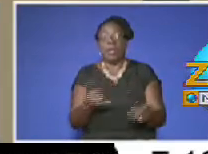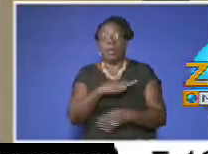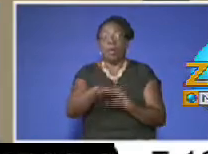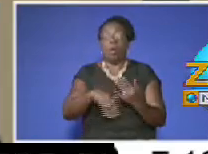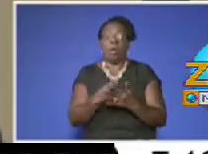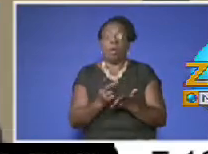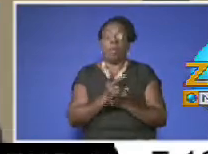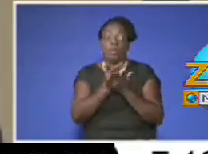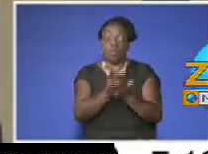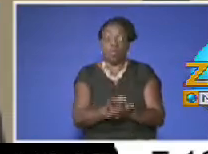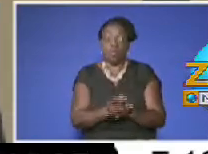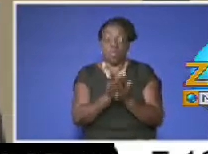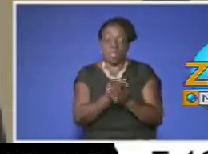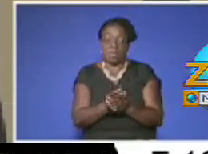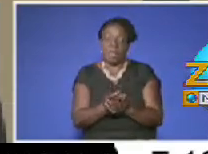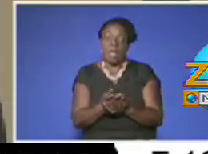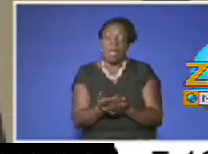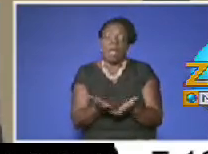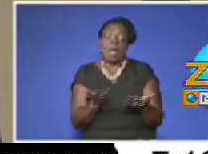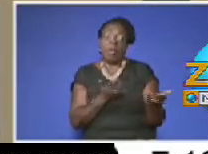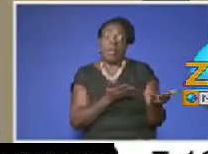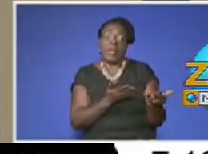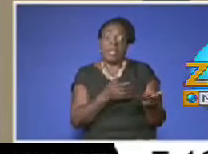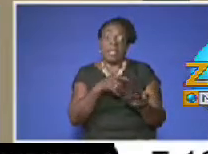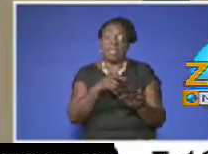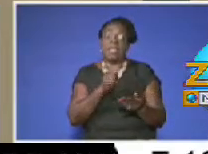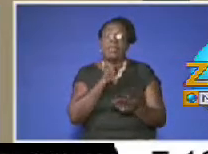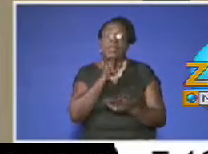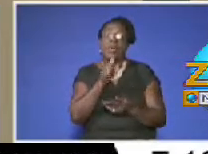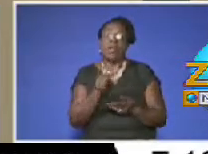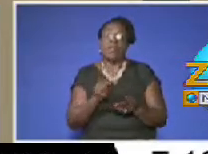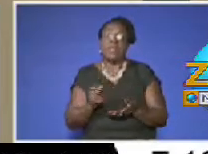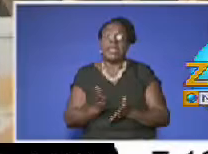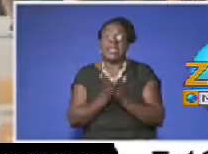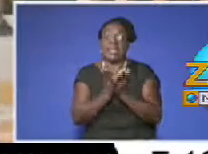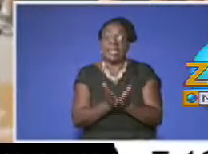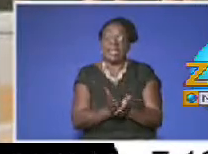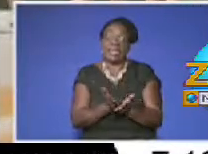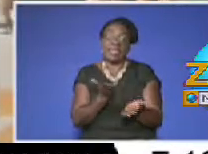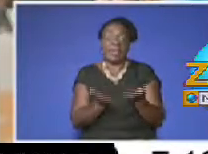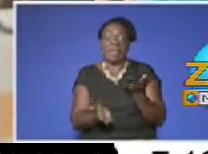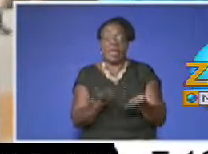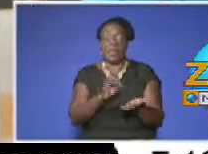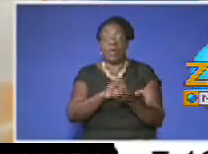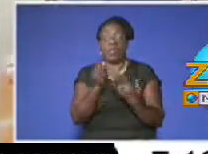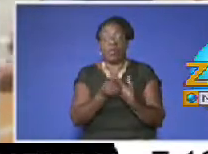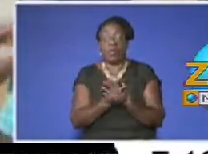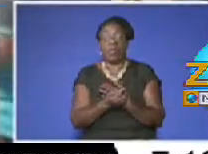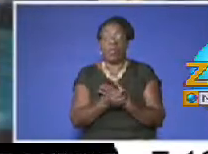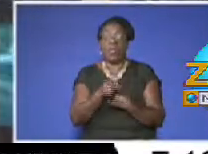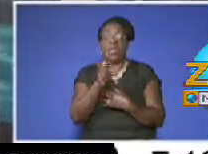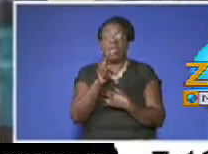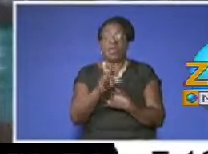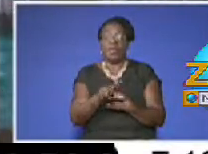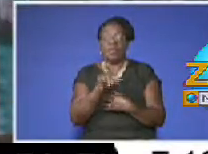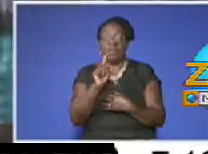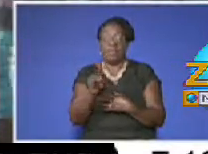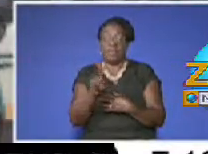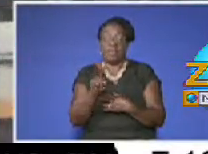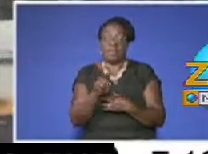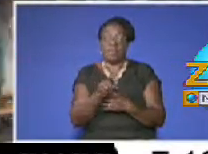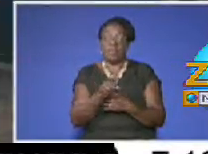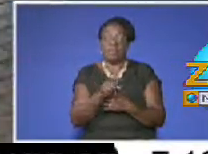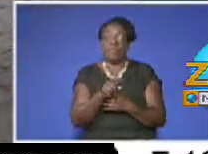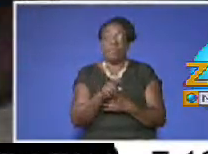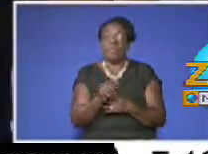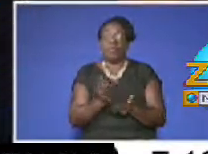of the cruise companies have voluntarily agreed that they will not be sailing until the 31st of October 2020. But sadly, it seems very likely that